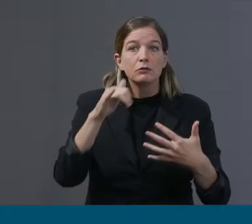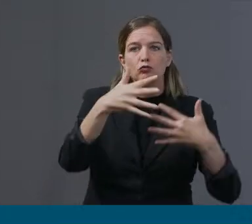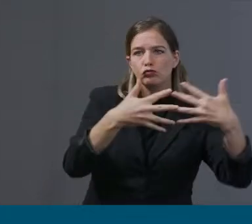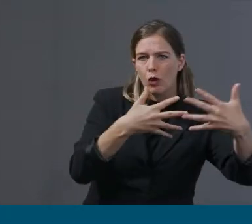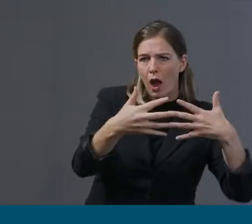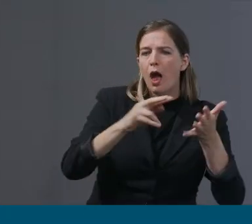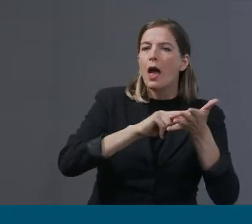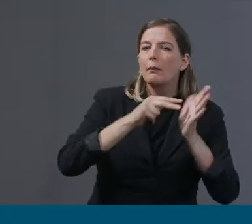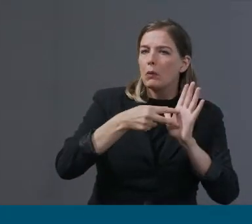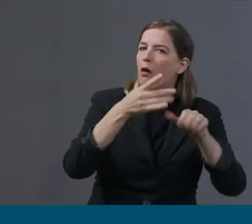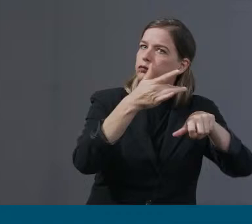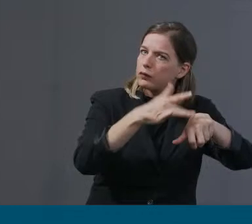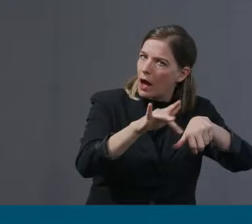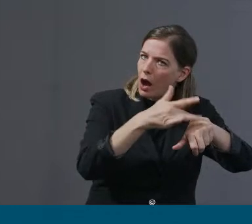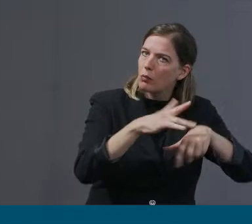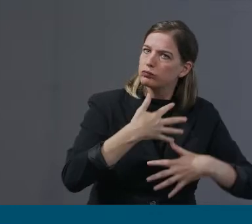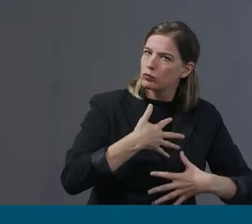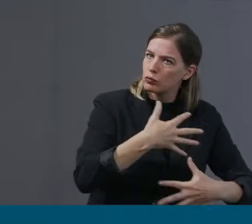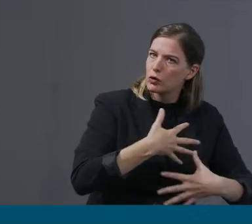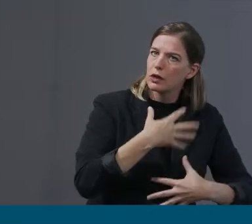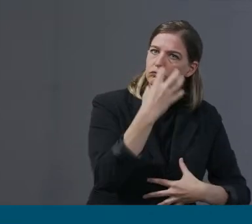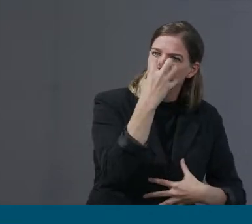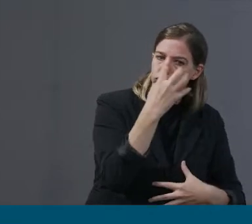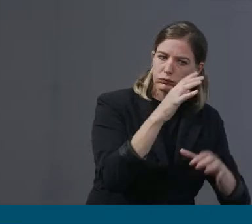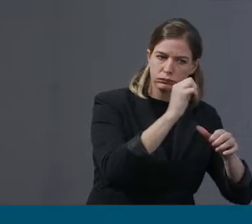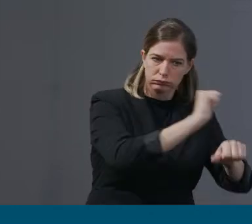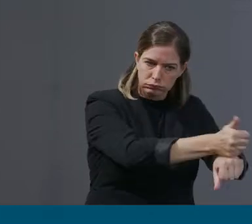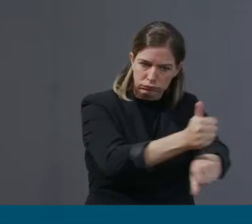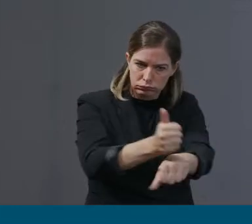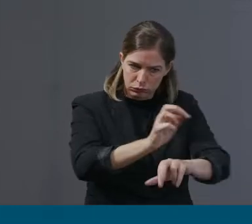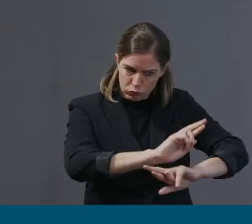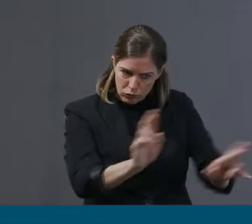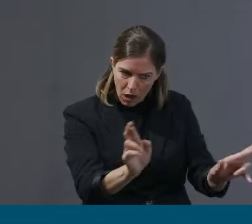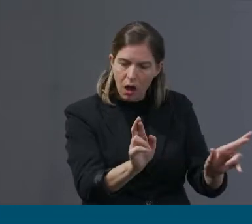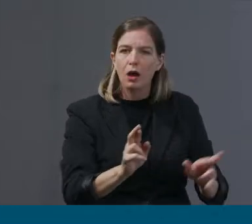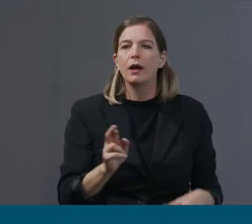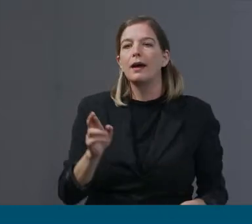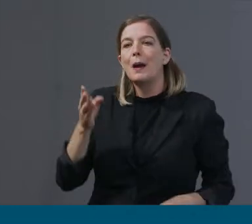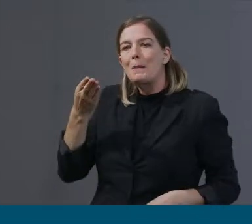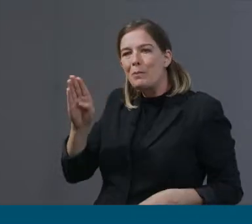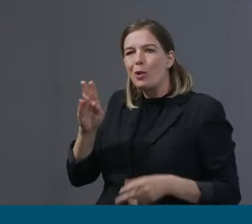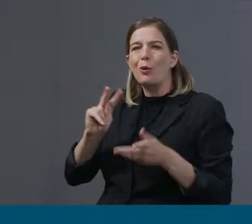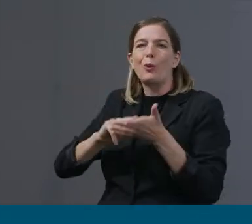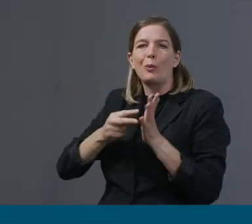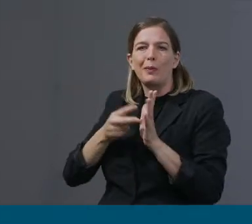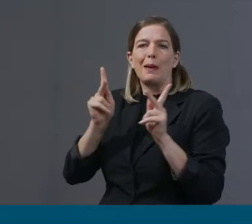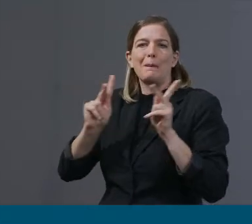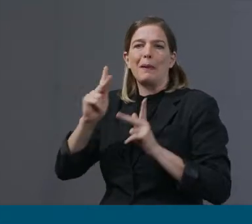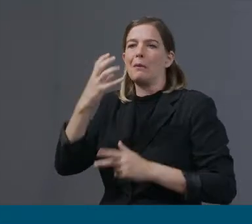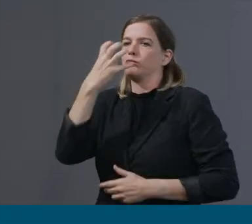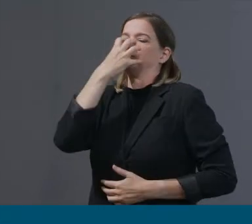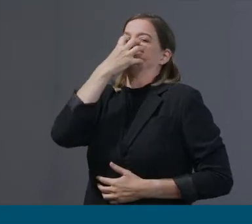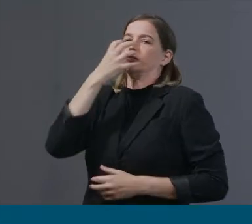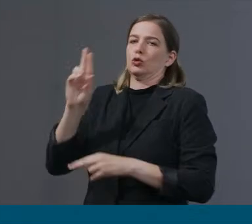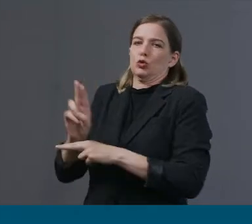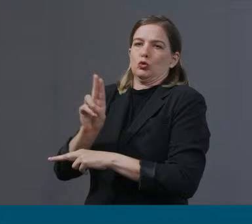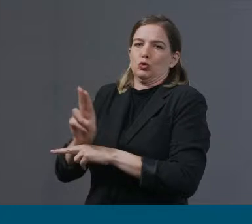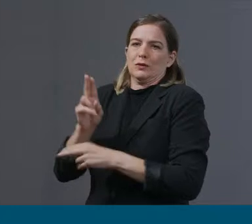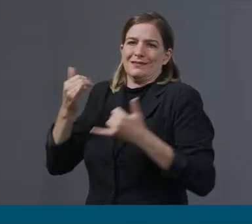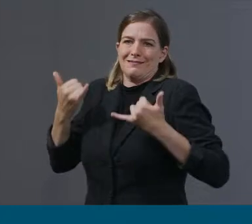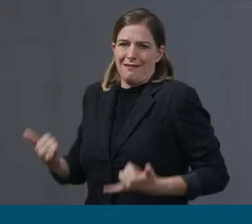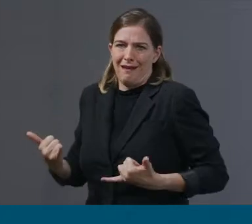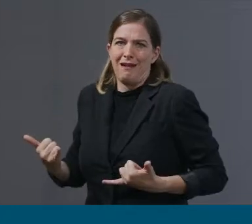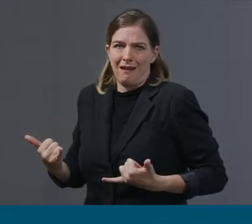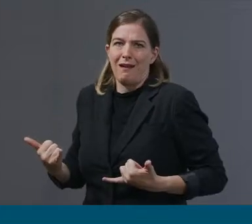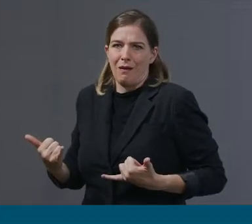in use. A ventilator is something someone needs if they're extremely ill with COVID-19. If you